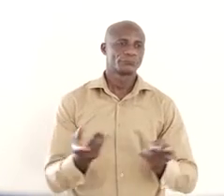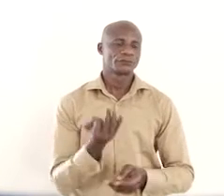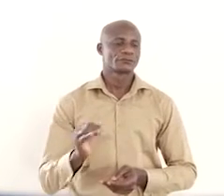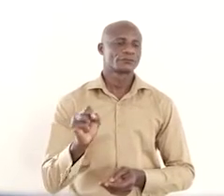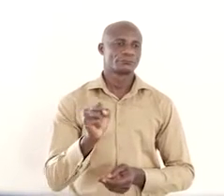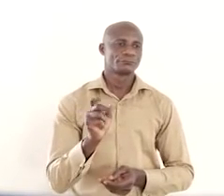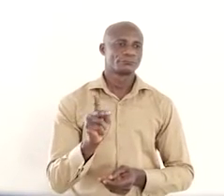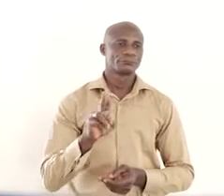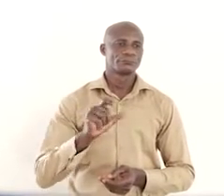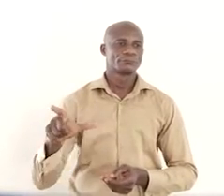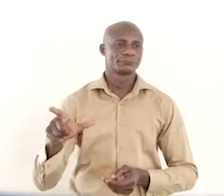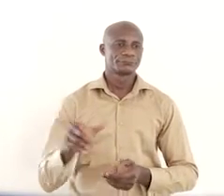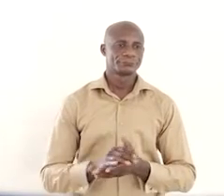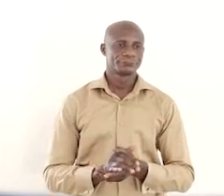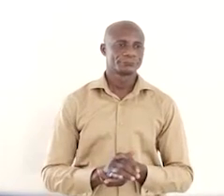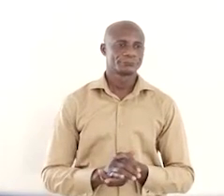skull,